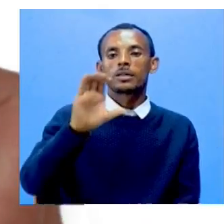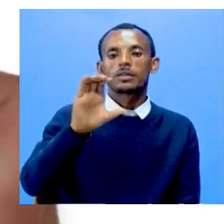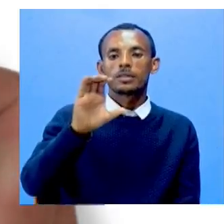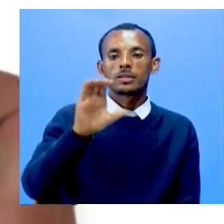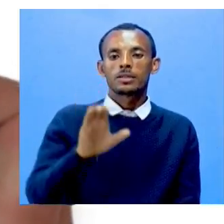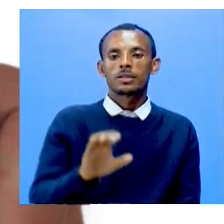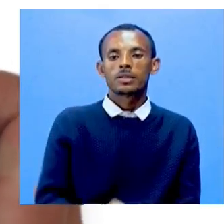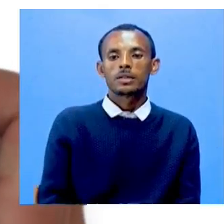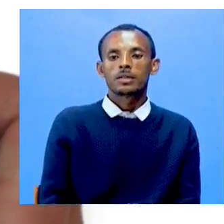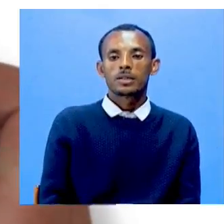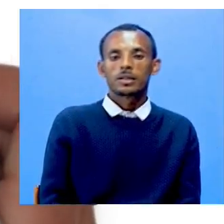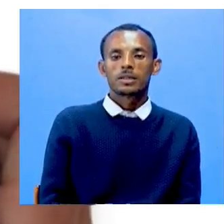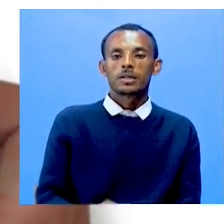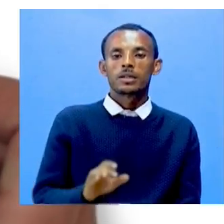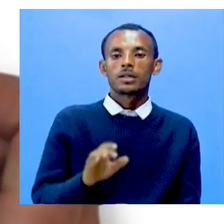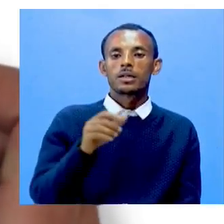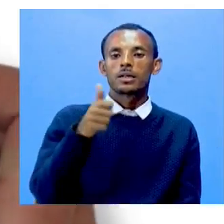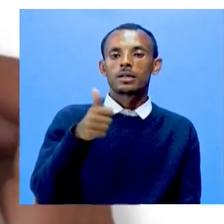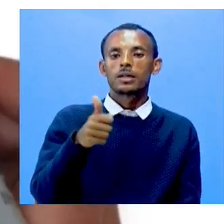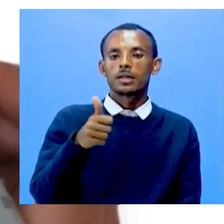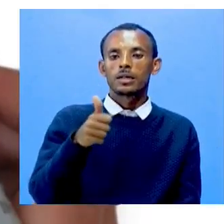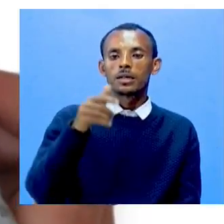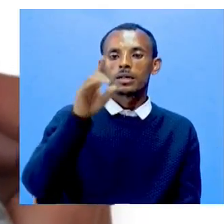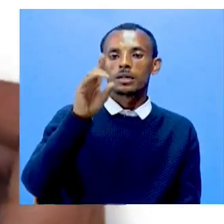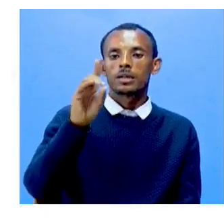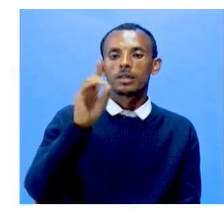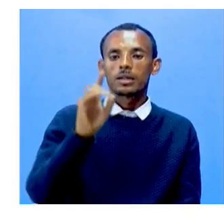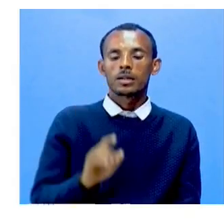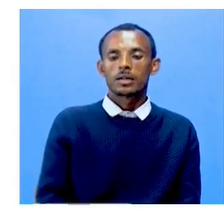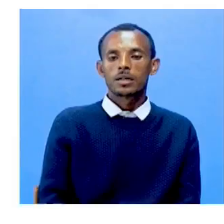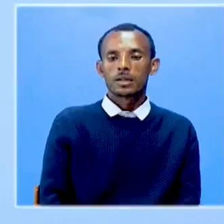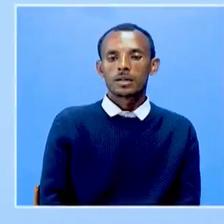of angle CAD.